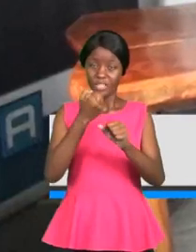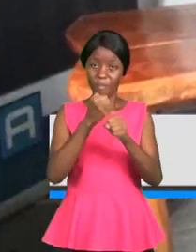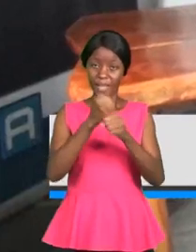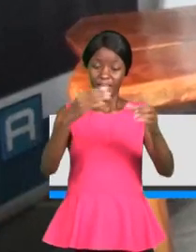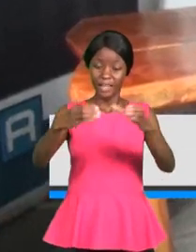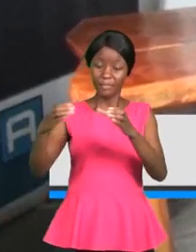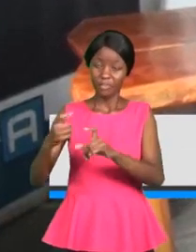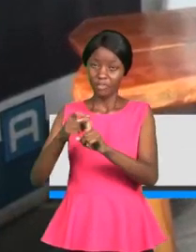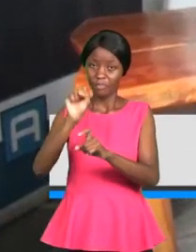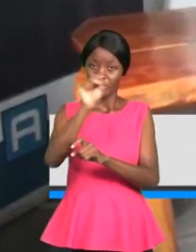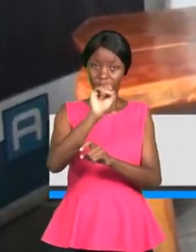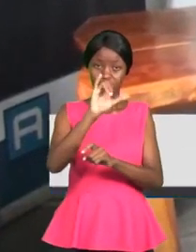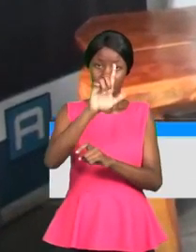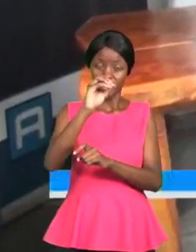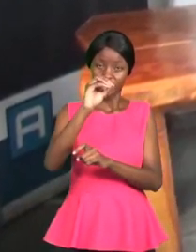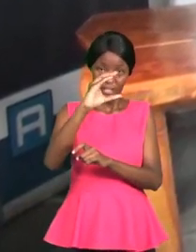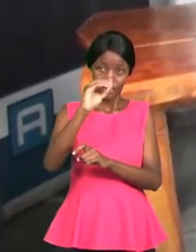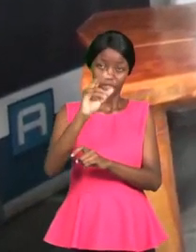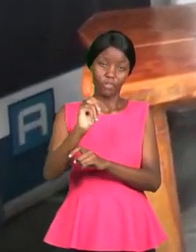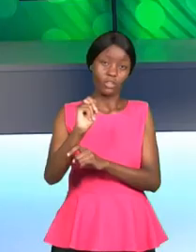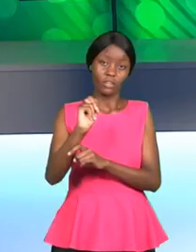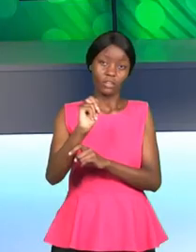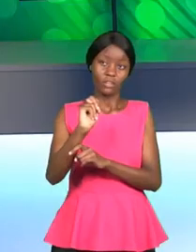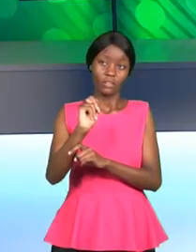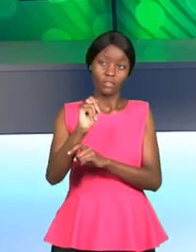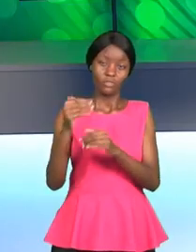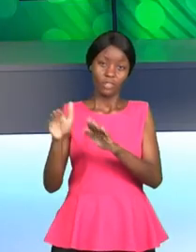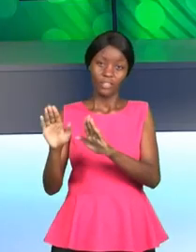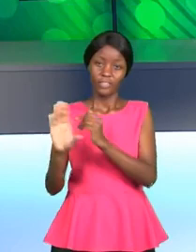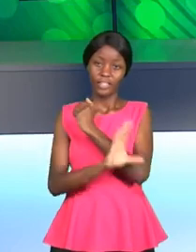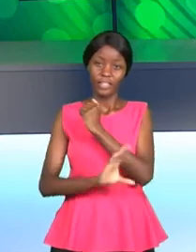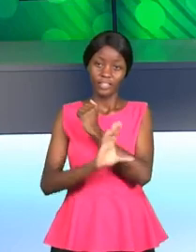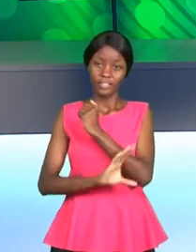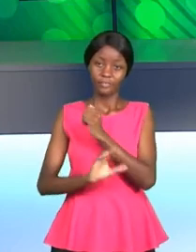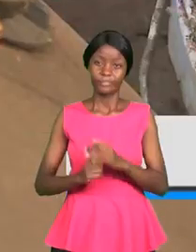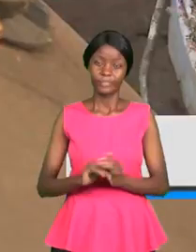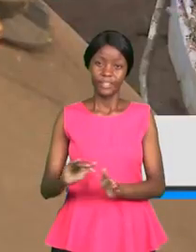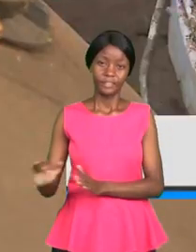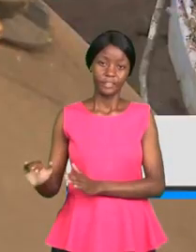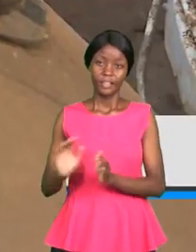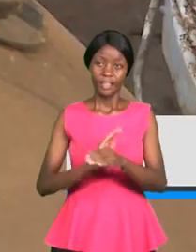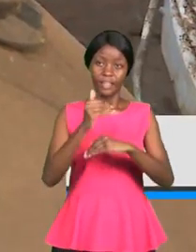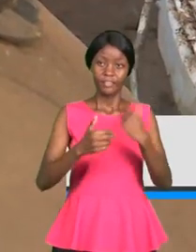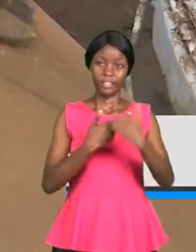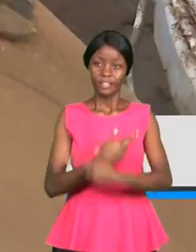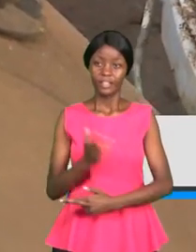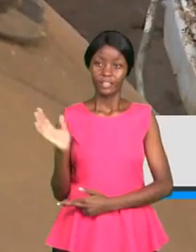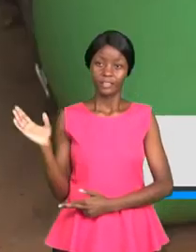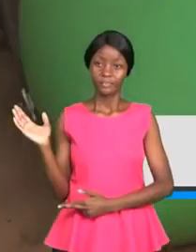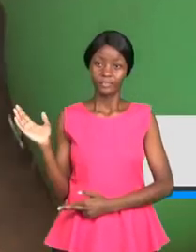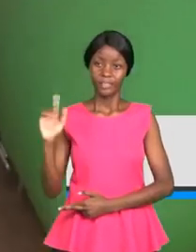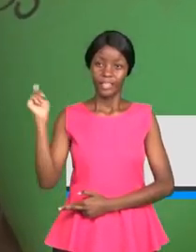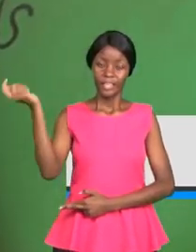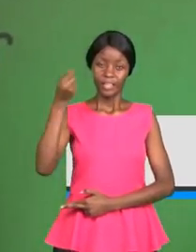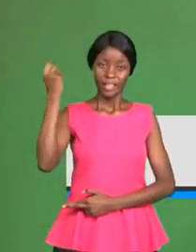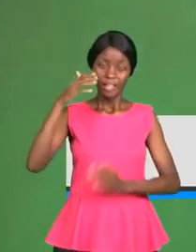from Silicon Mountain to move closer to Douala. Coming up after the break. Kenya